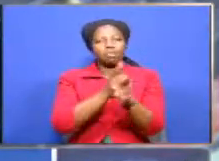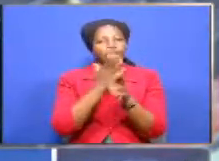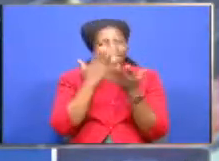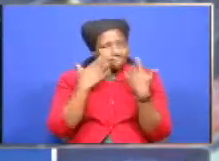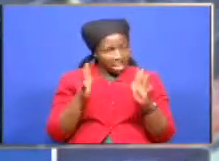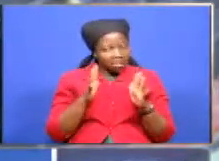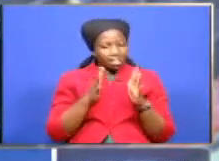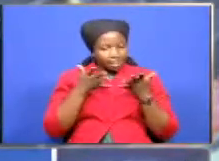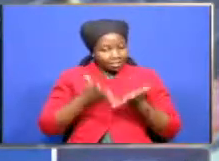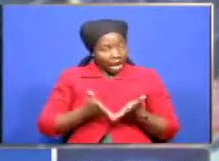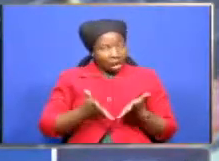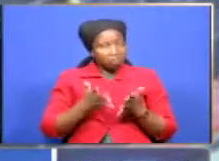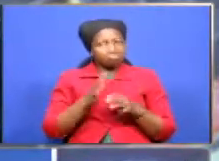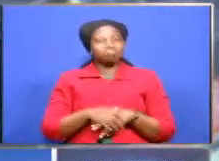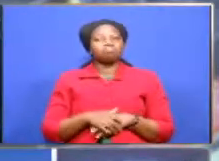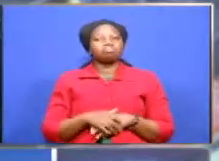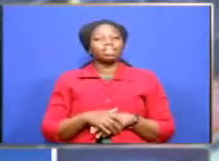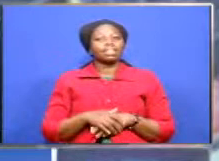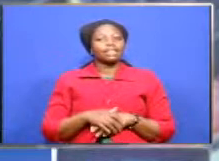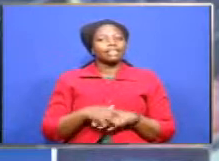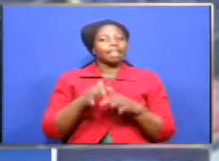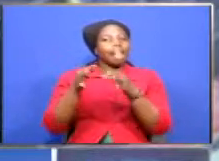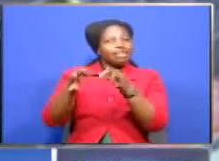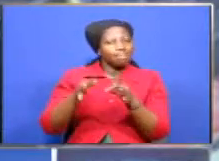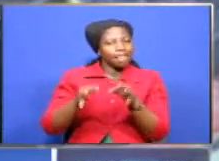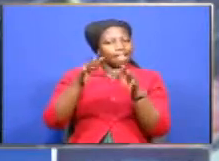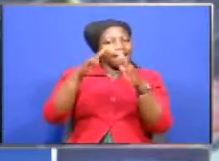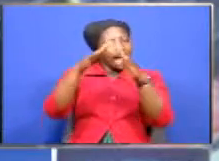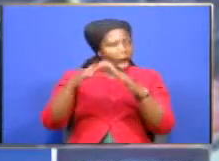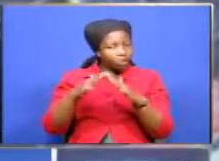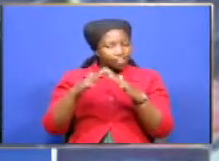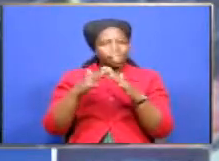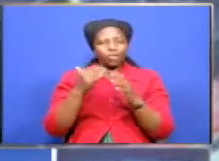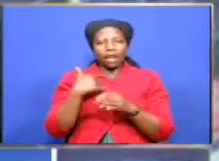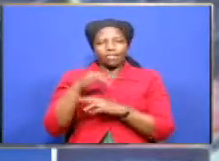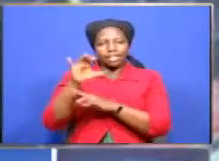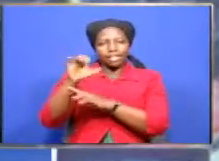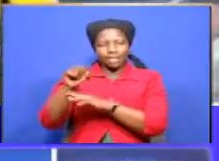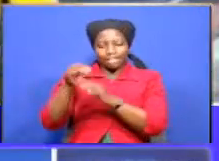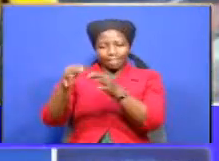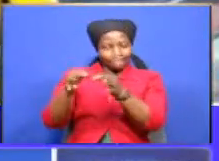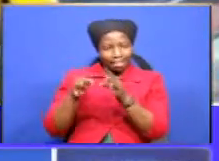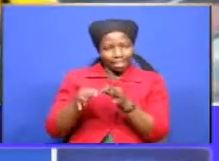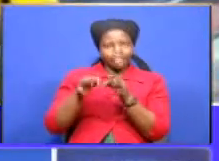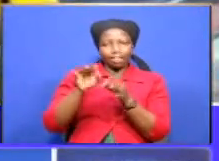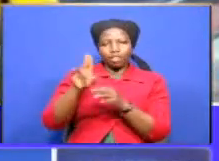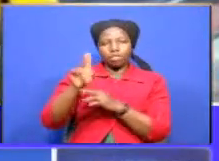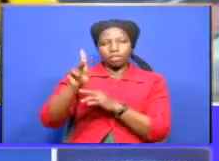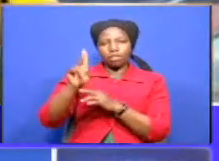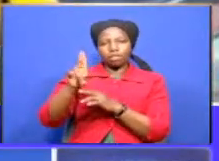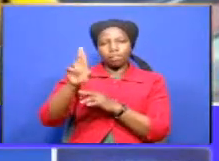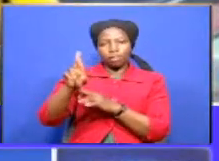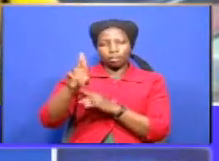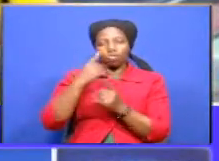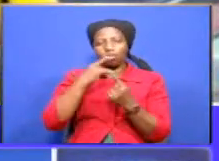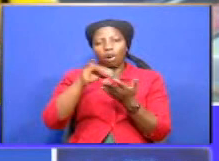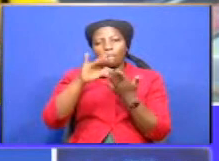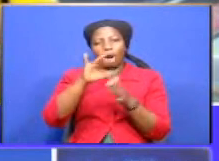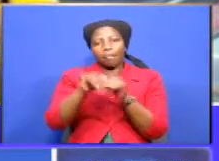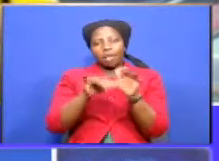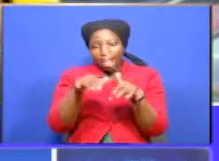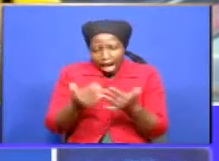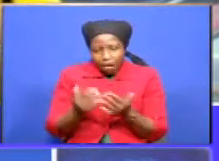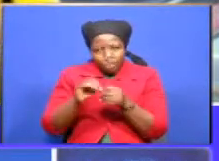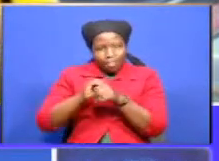currently speaking at the Treasury buildings is the CS Treasury Ukuri Atani to talk more on how the